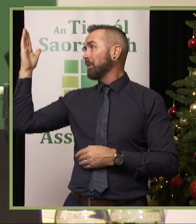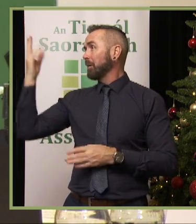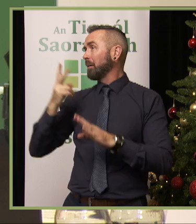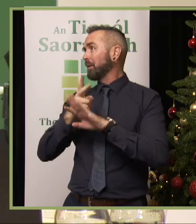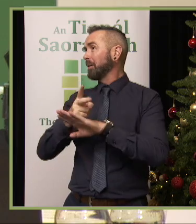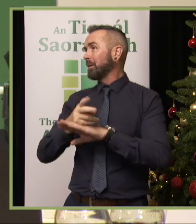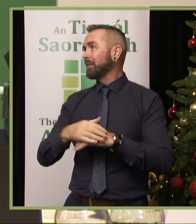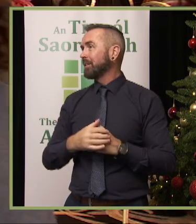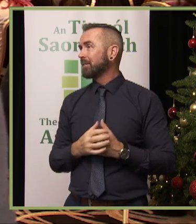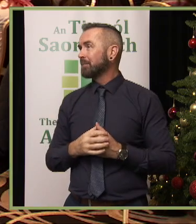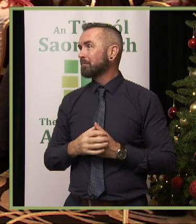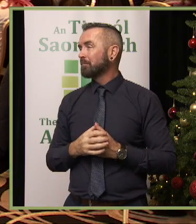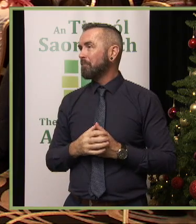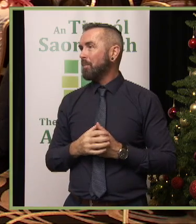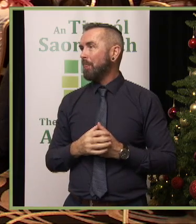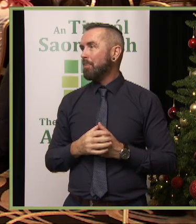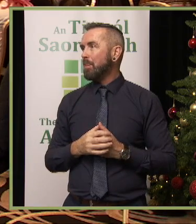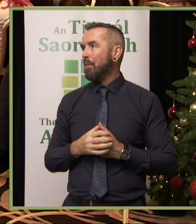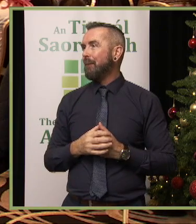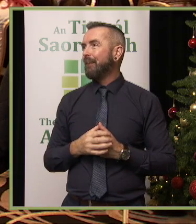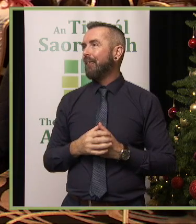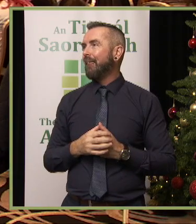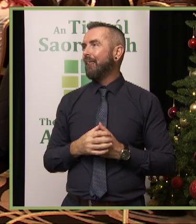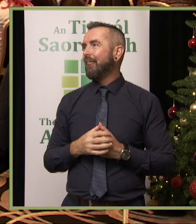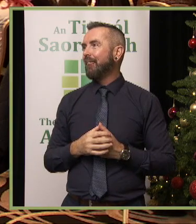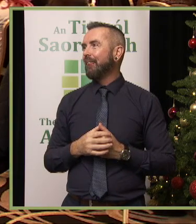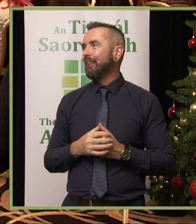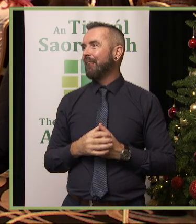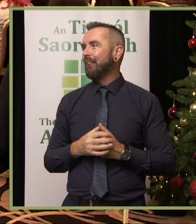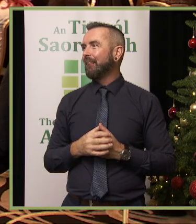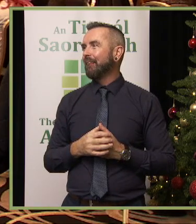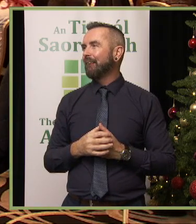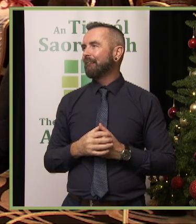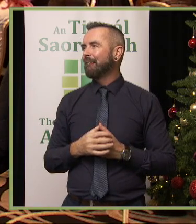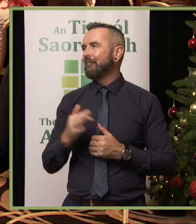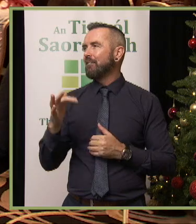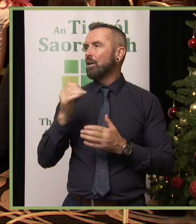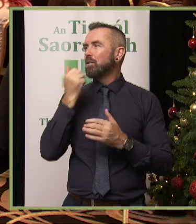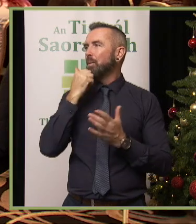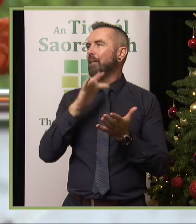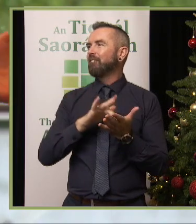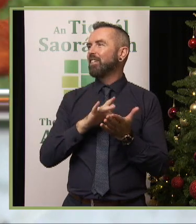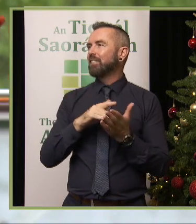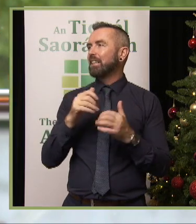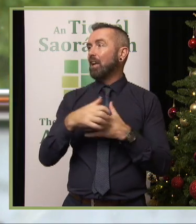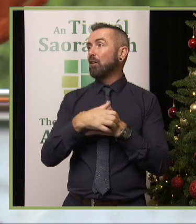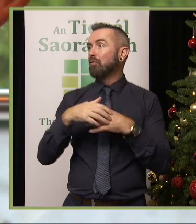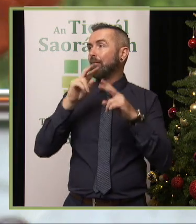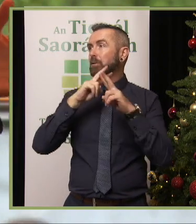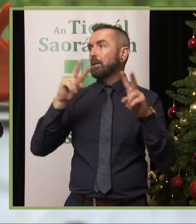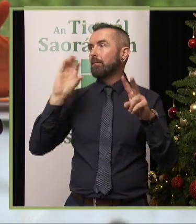get, sorry, yeah. Sorry, just from a sort of drafting perspective for number 15 about the global